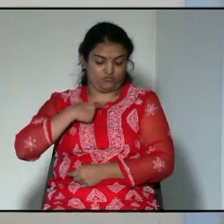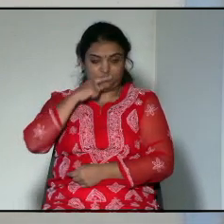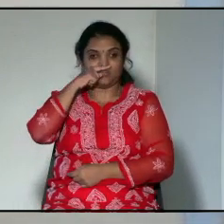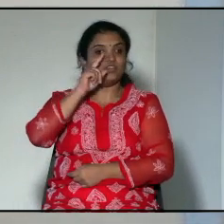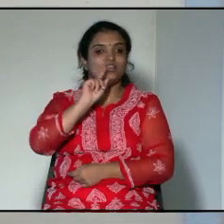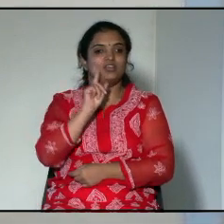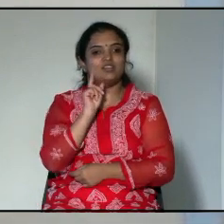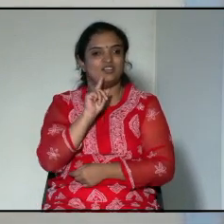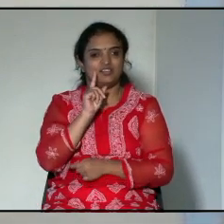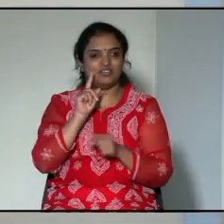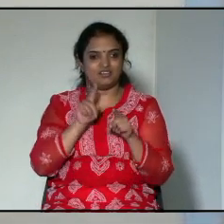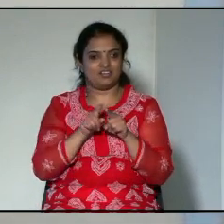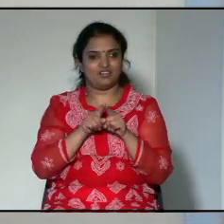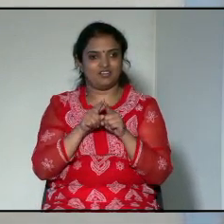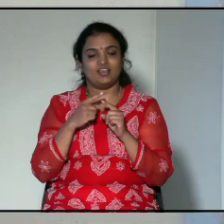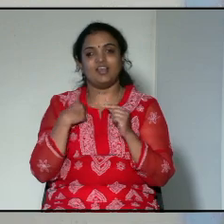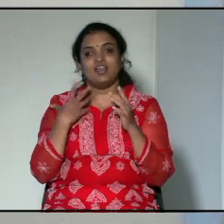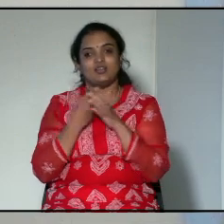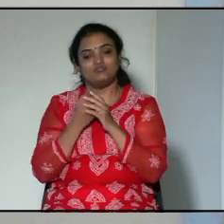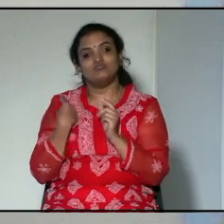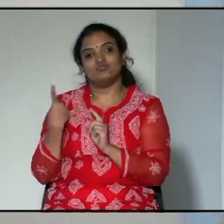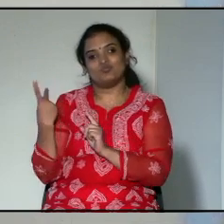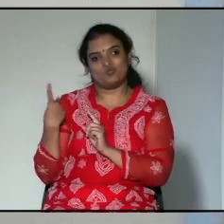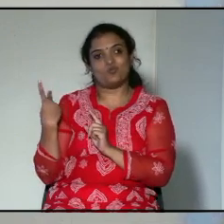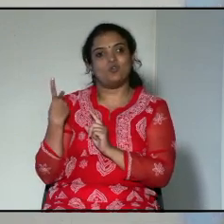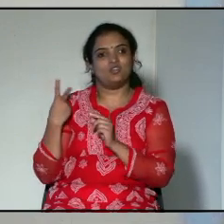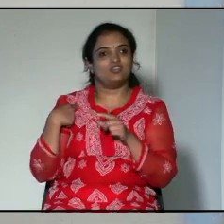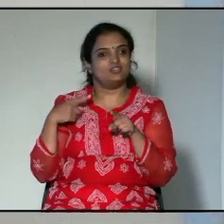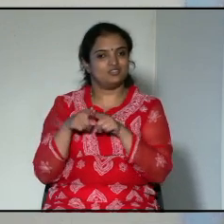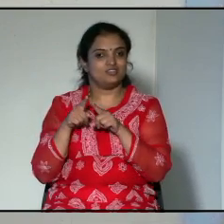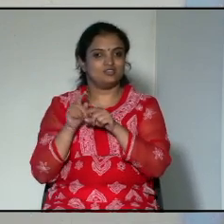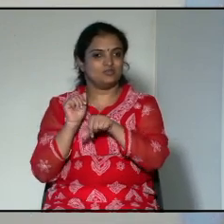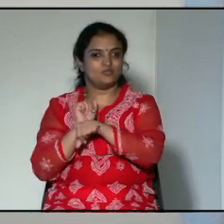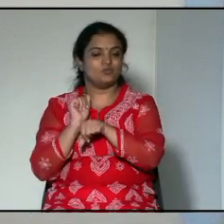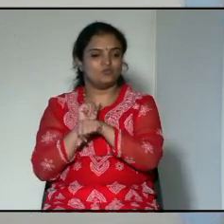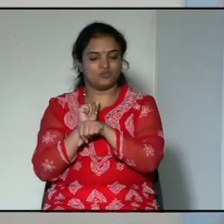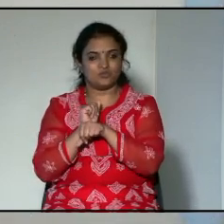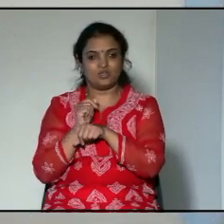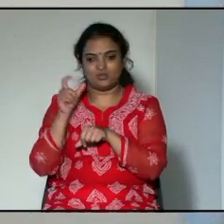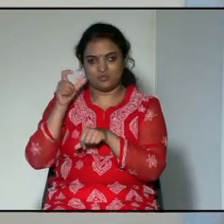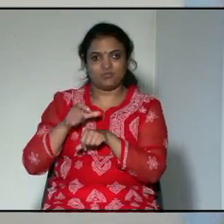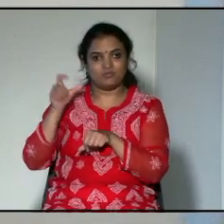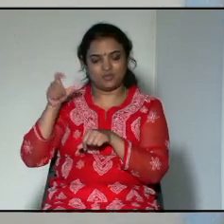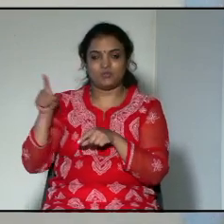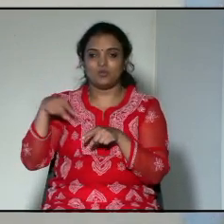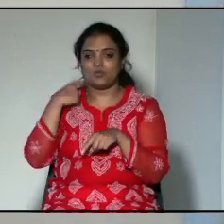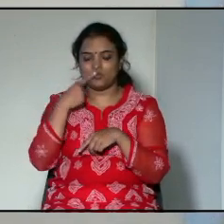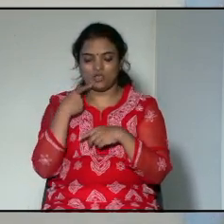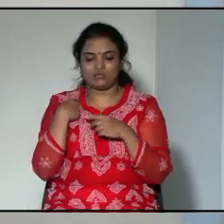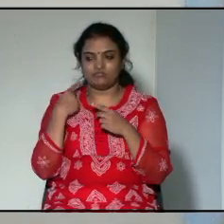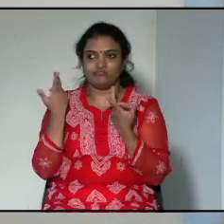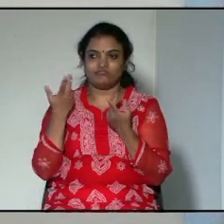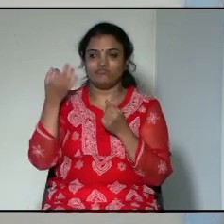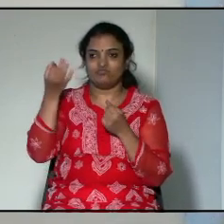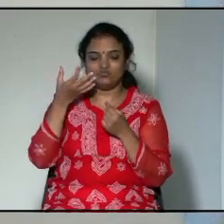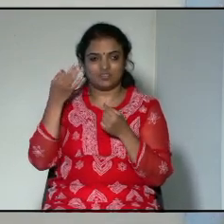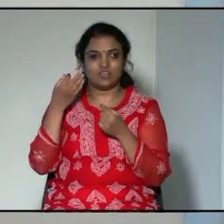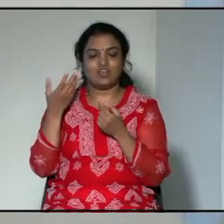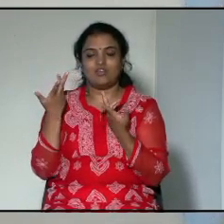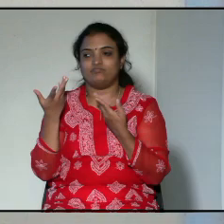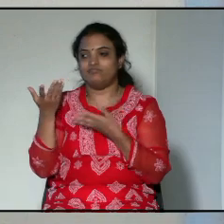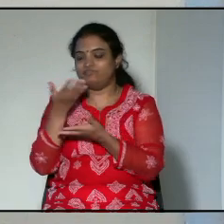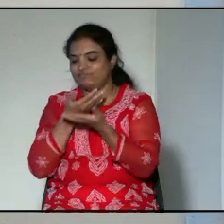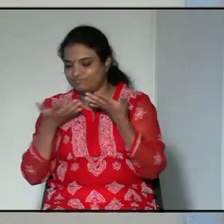I have two co-editors here, and there were other research interns who helped collect the material and bring it